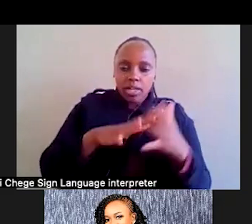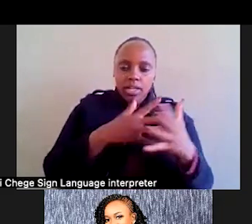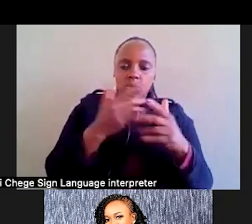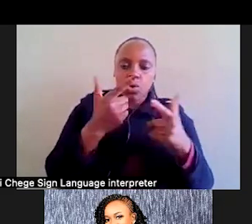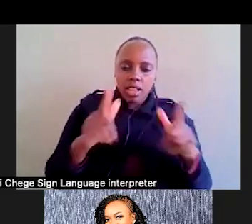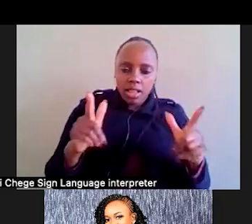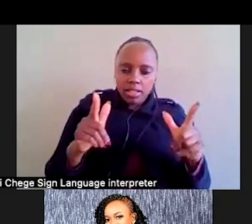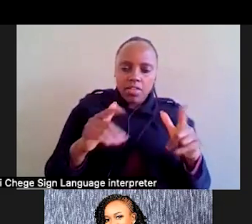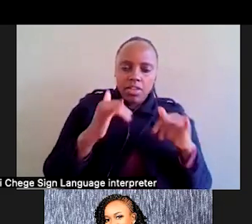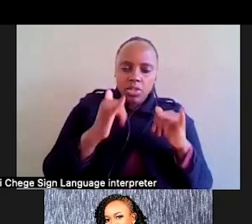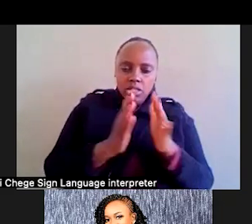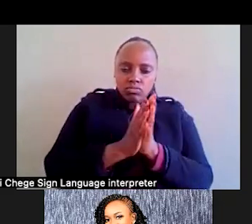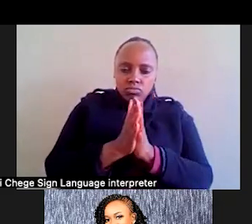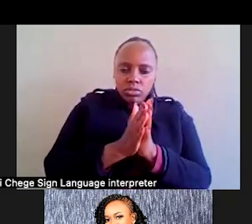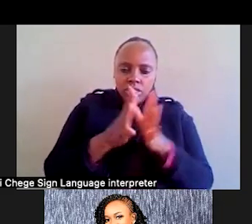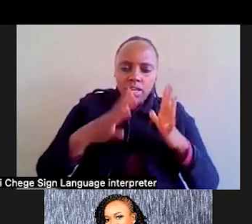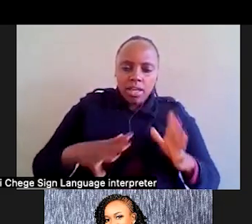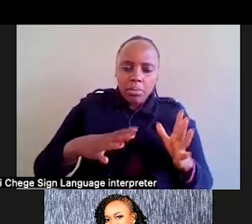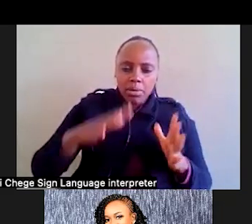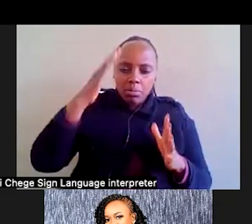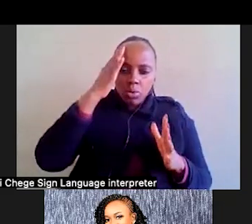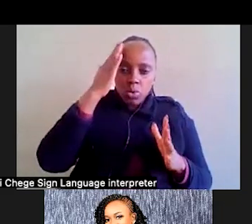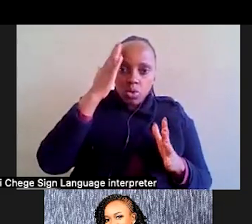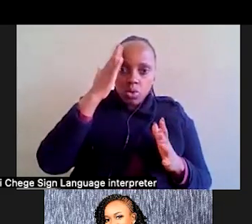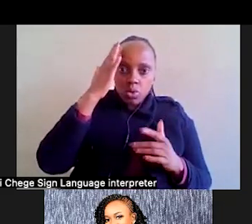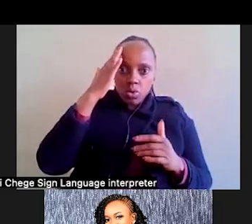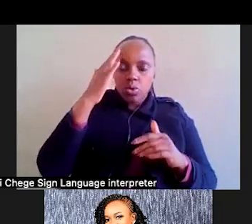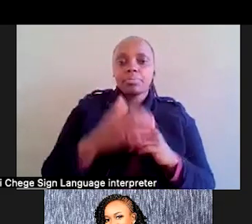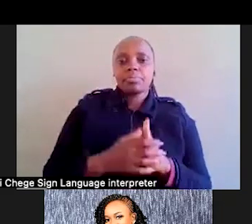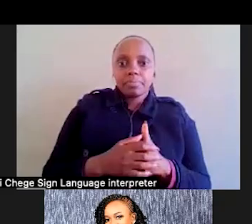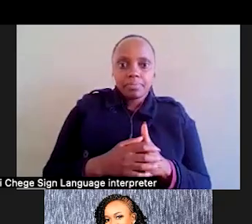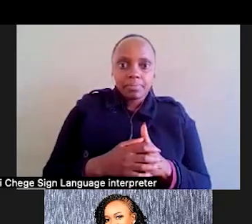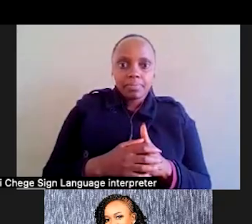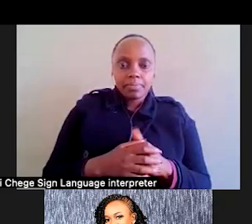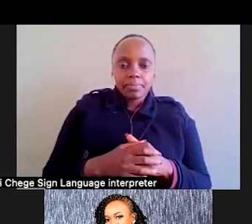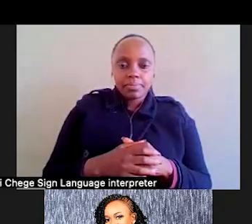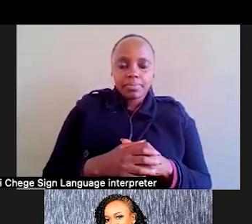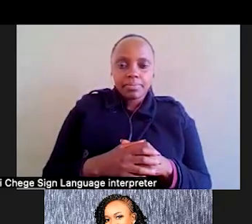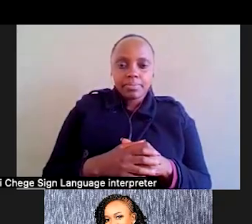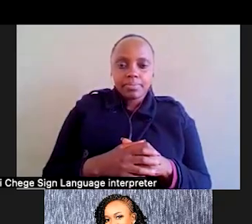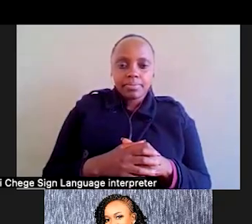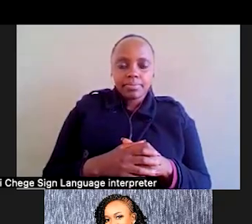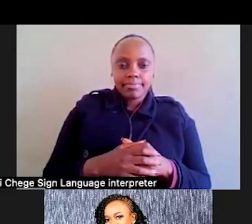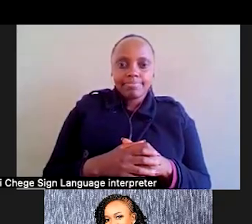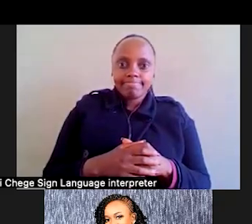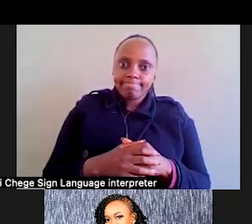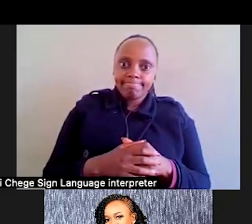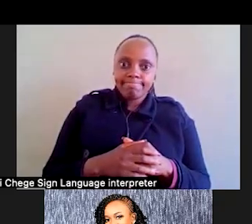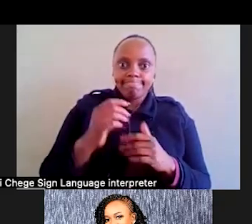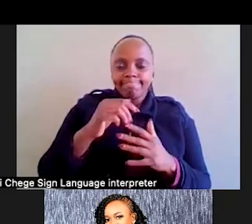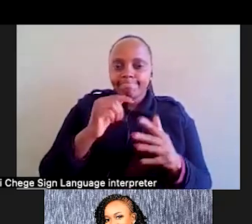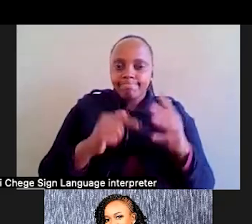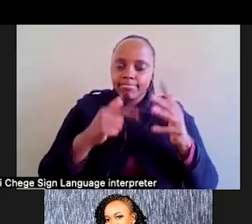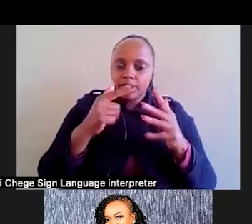let new interested person know. Yeah. So just those in the